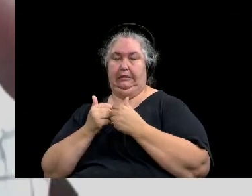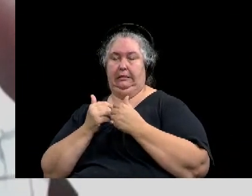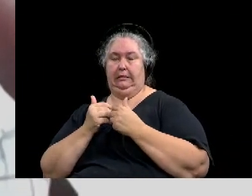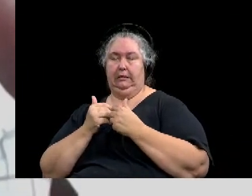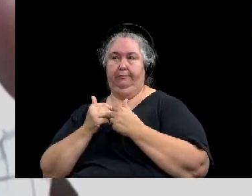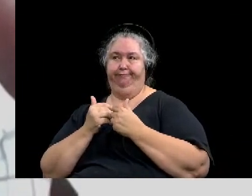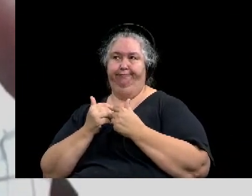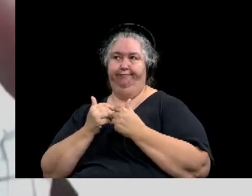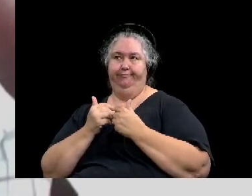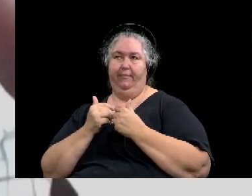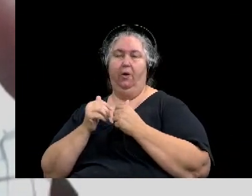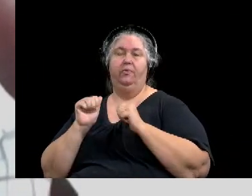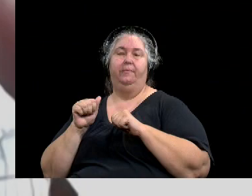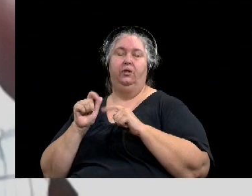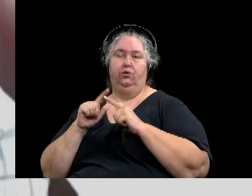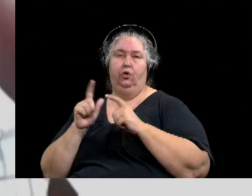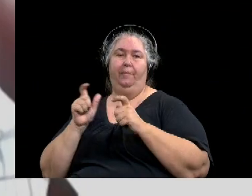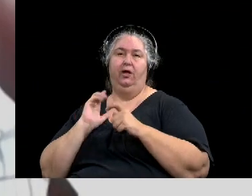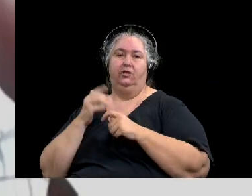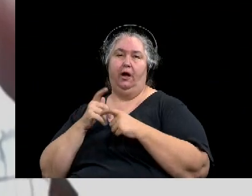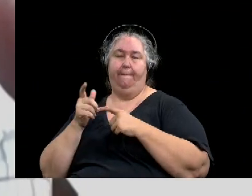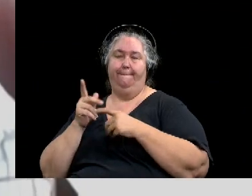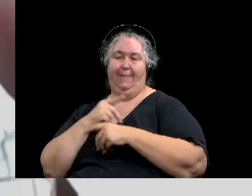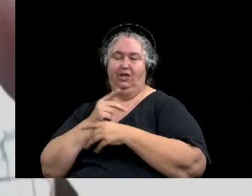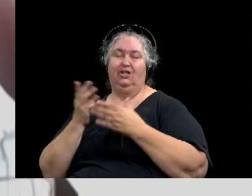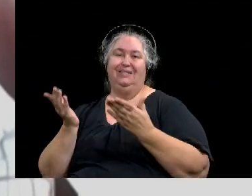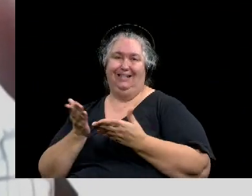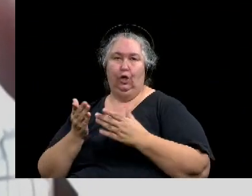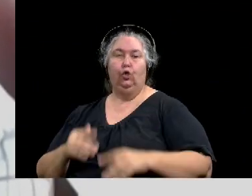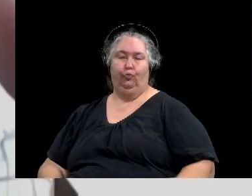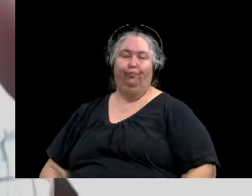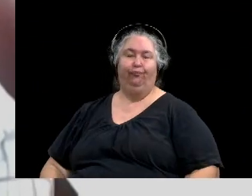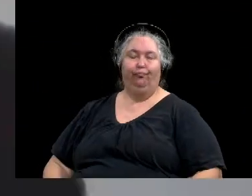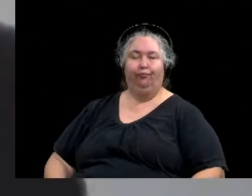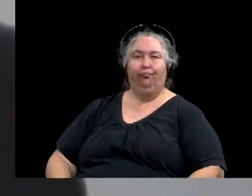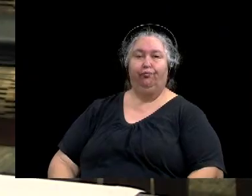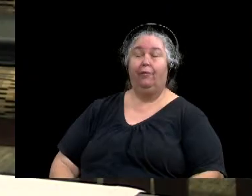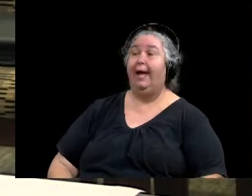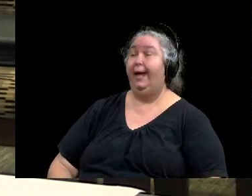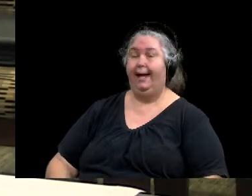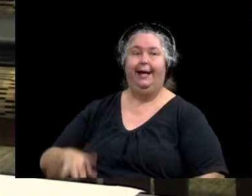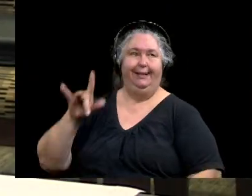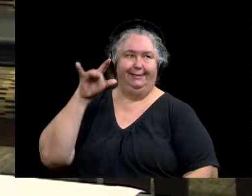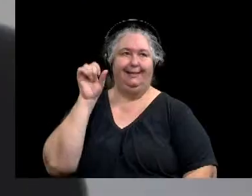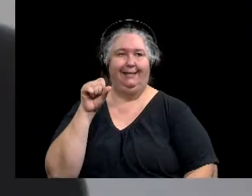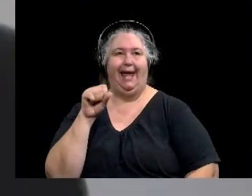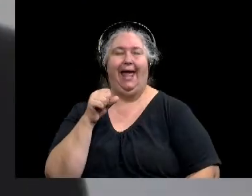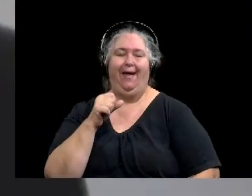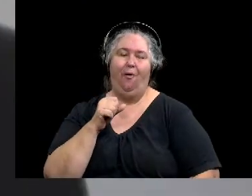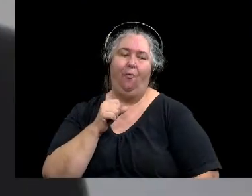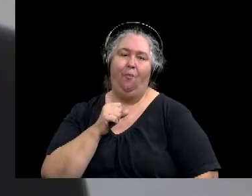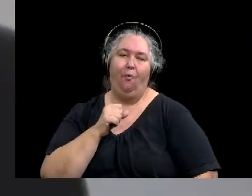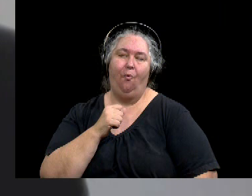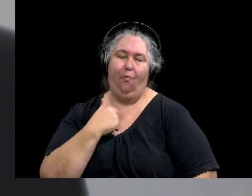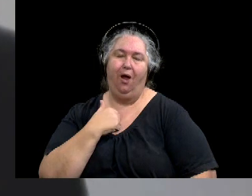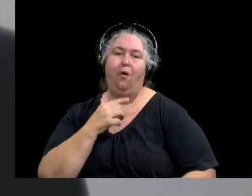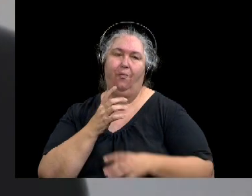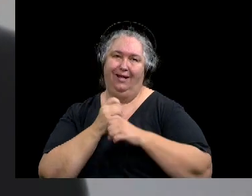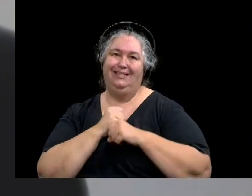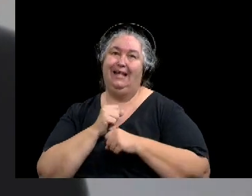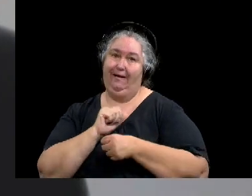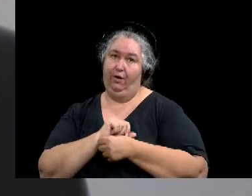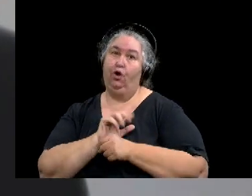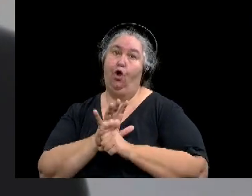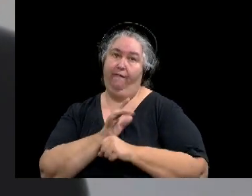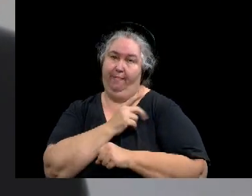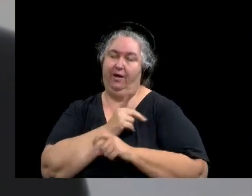with an ability to manage our patients here locally. Yeah, and so we have received a COVID patient